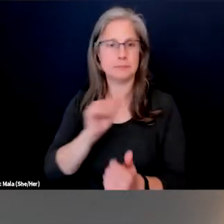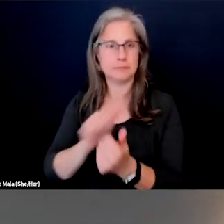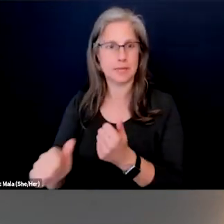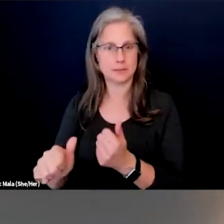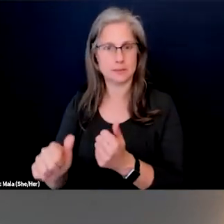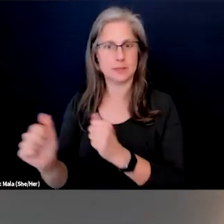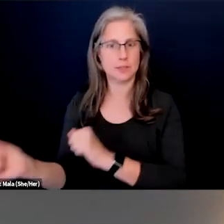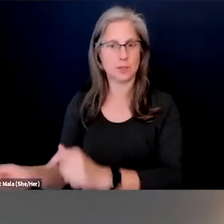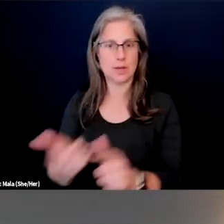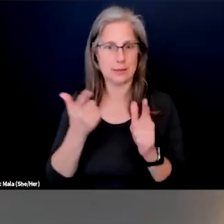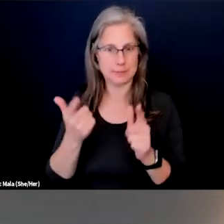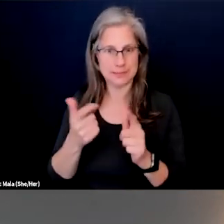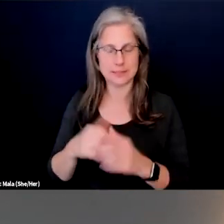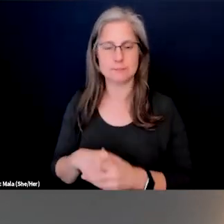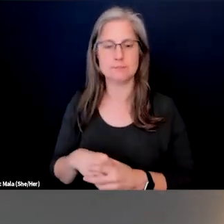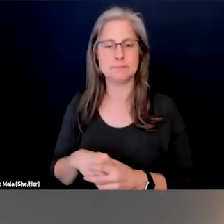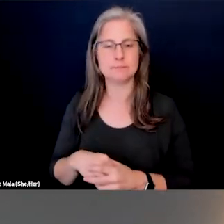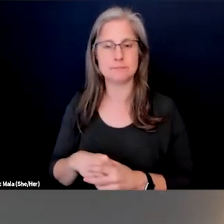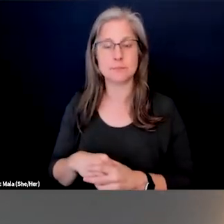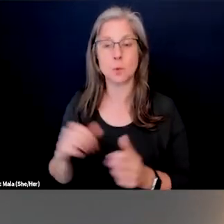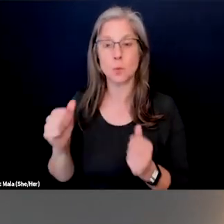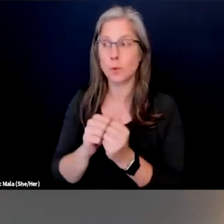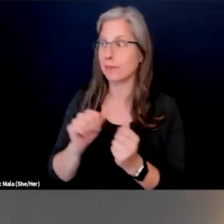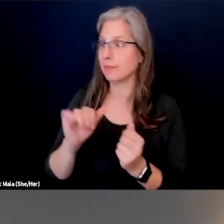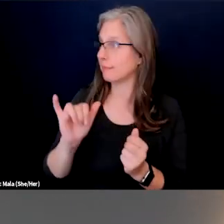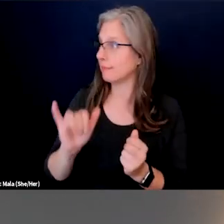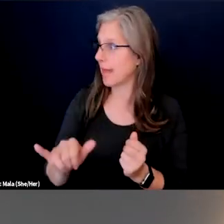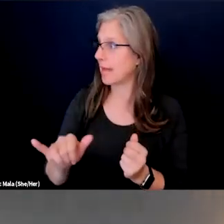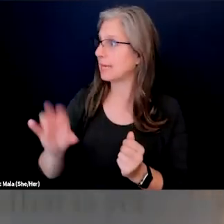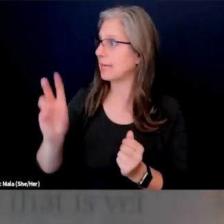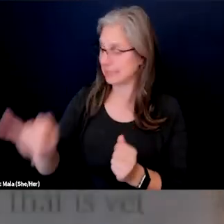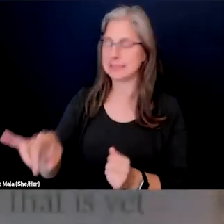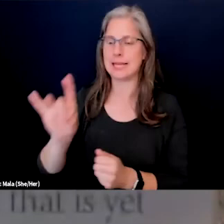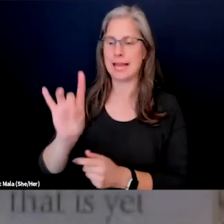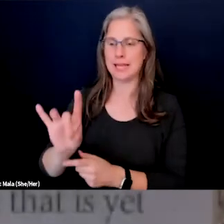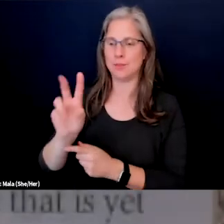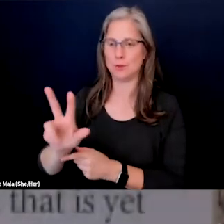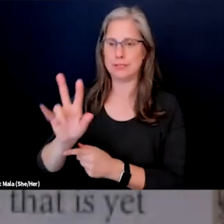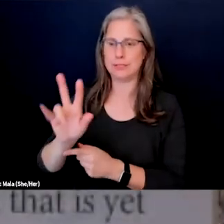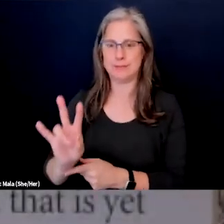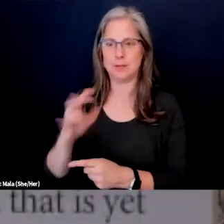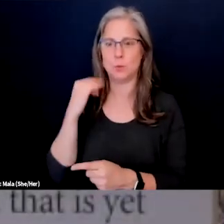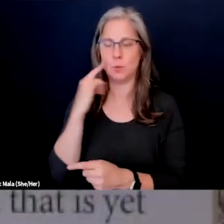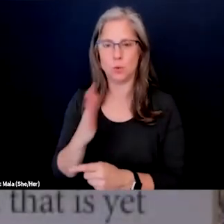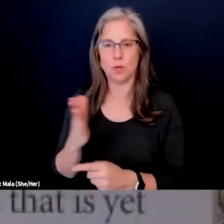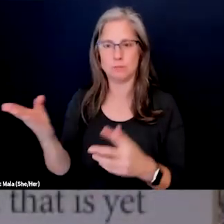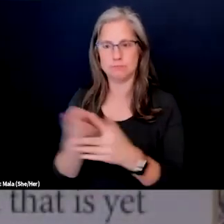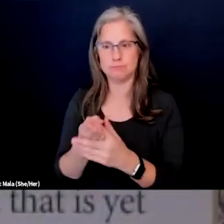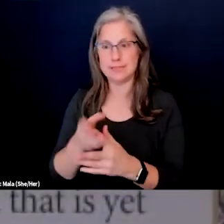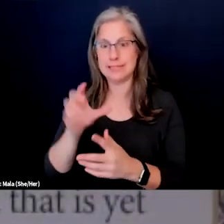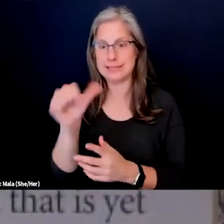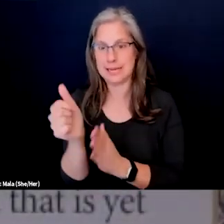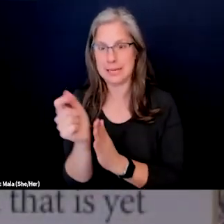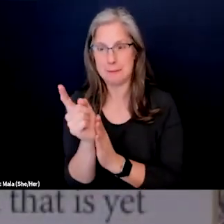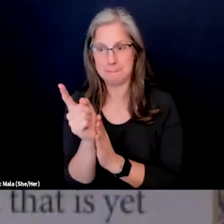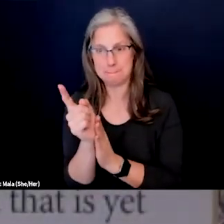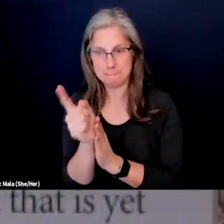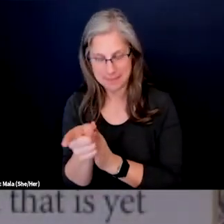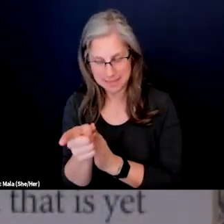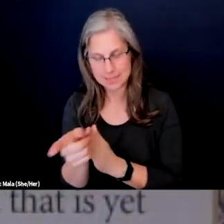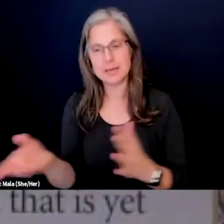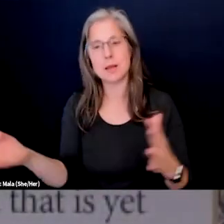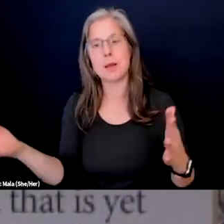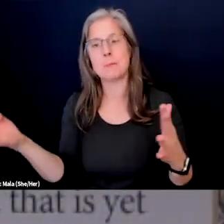passes unanimously. And with that, it is 8:37 and we will take a 10-minute